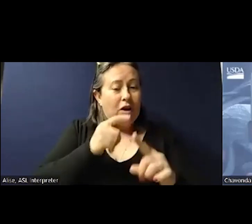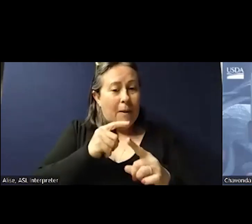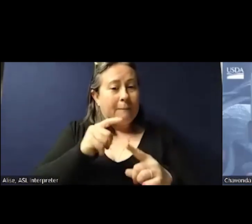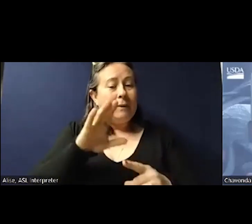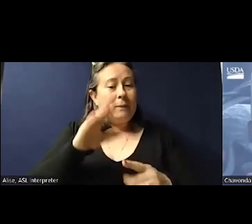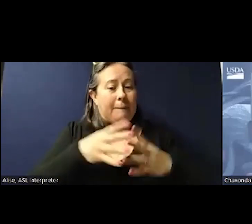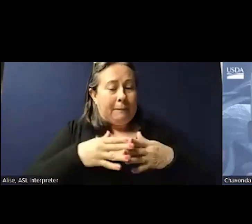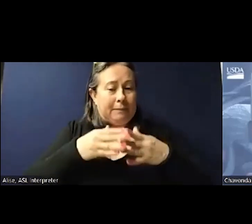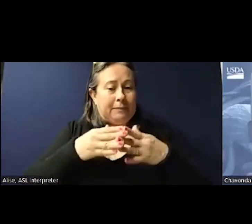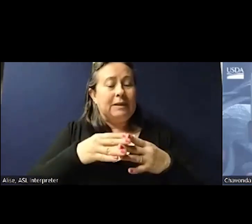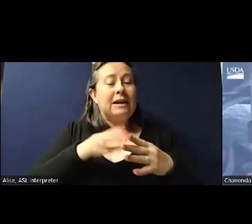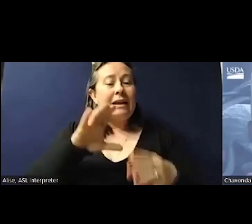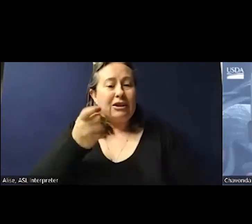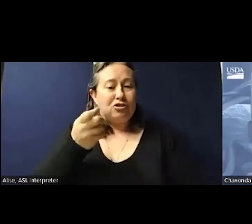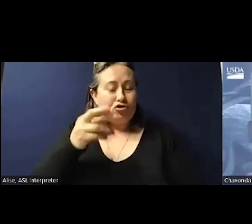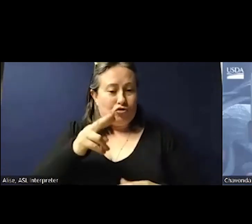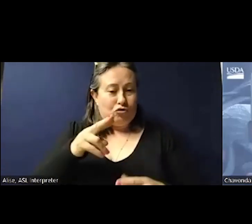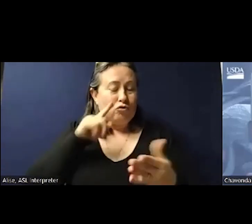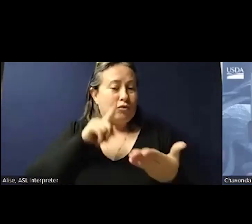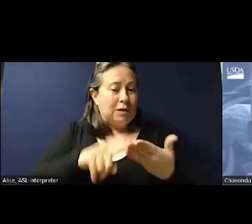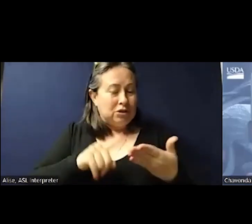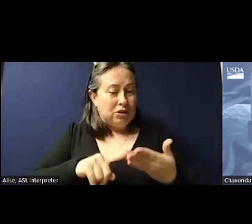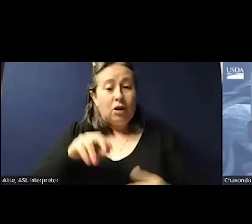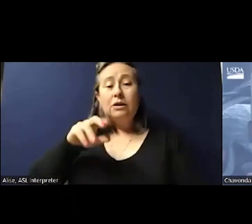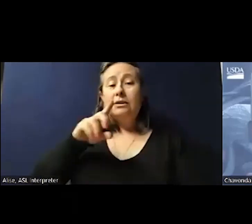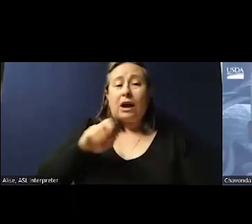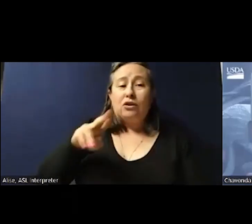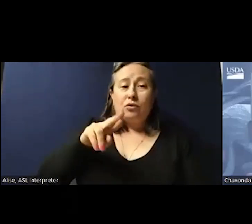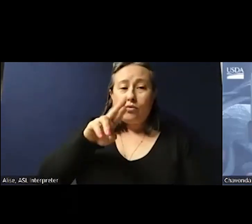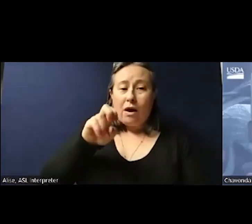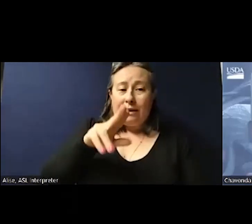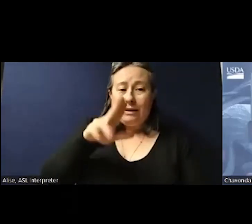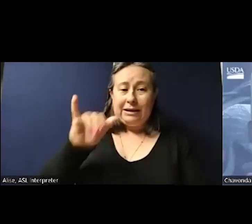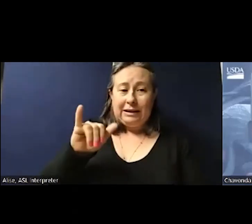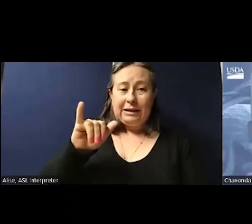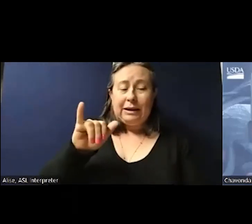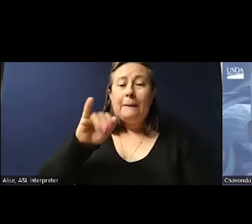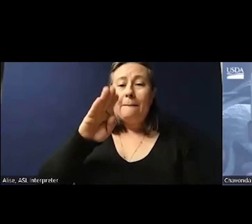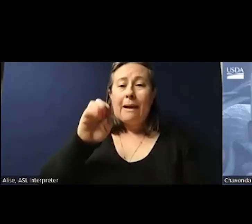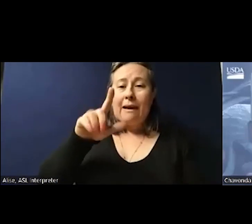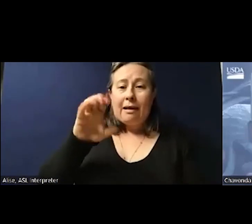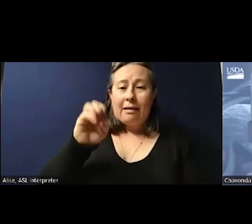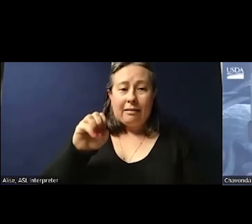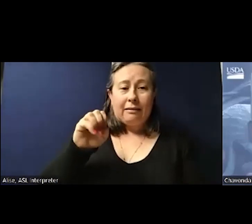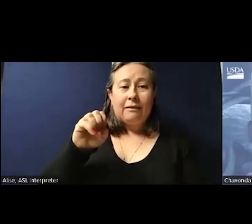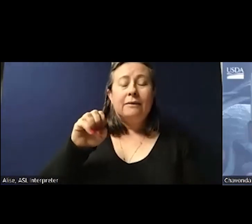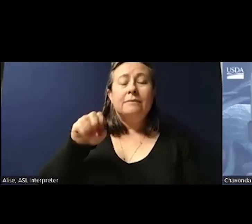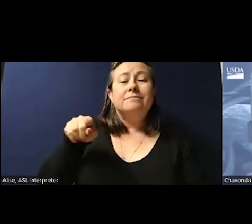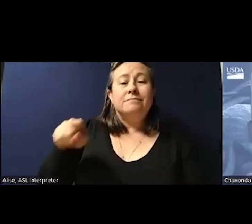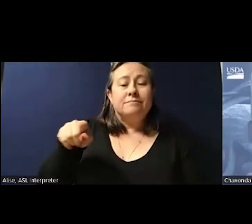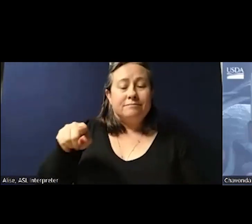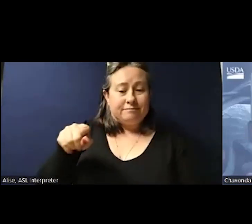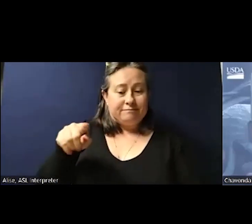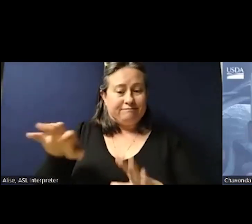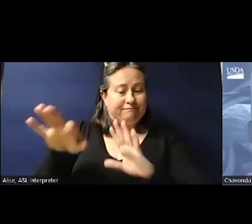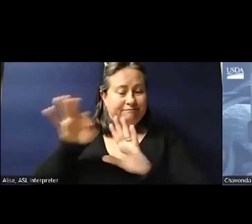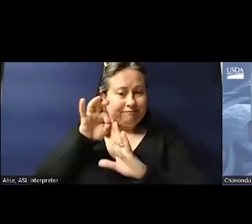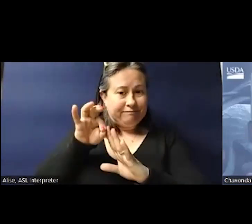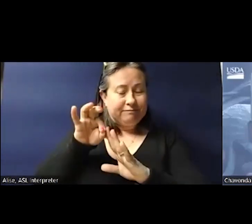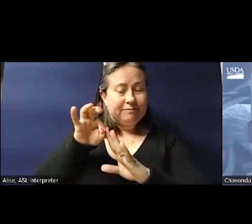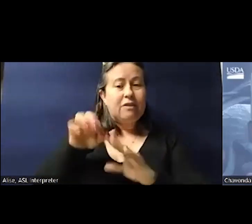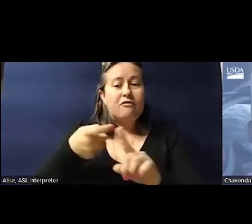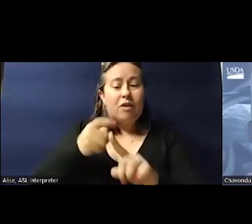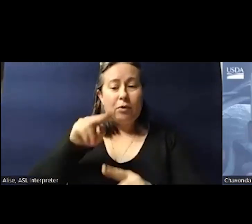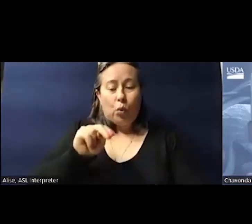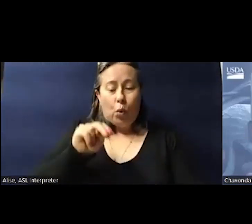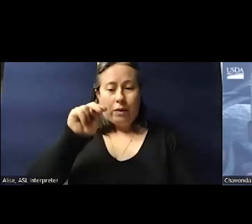Research, Dr. Ronnie Bell, who was recently named the Chair of the Division of Pharmaceutical Outcomes and Policy at the University of North